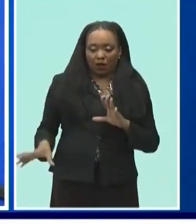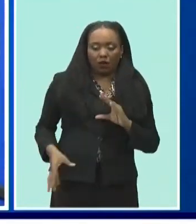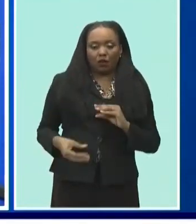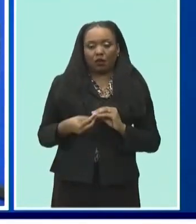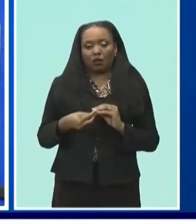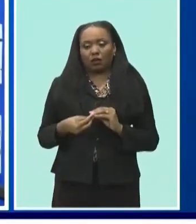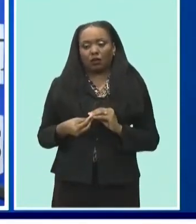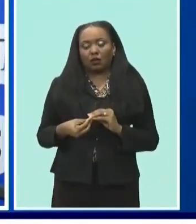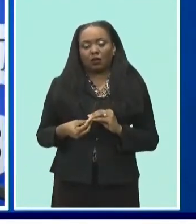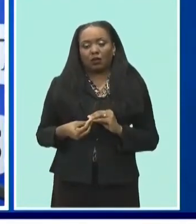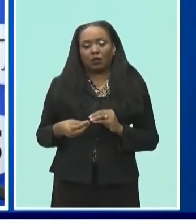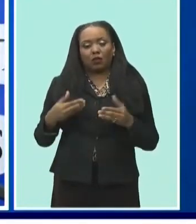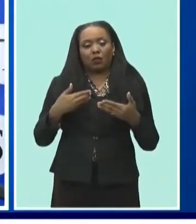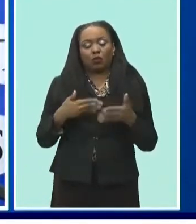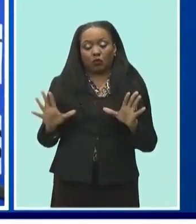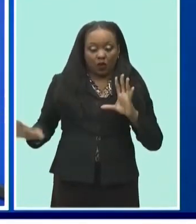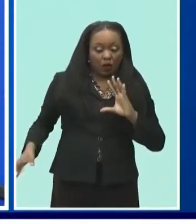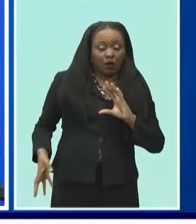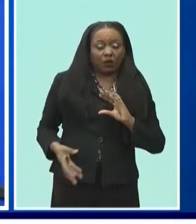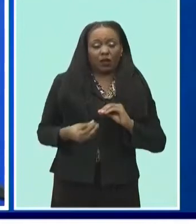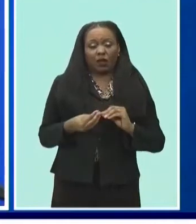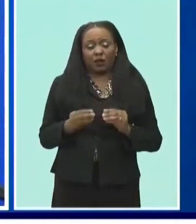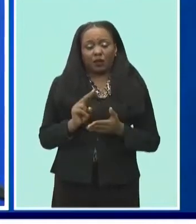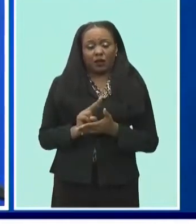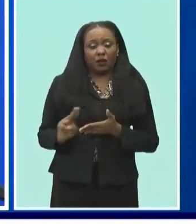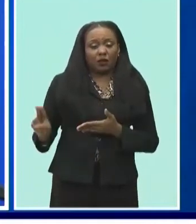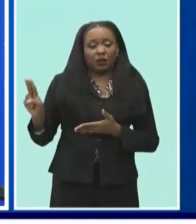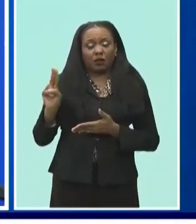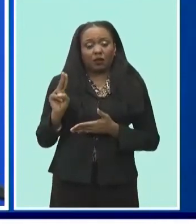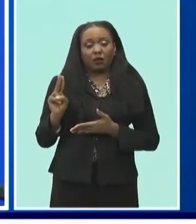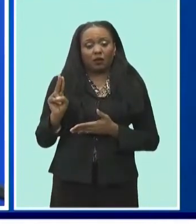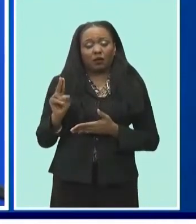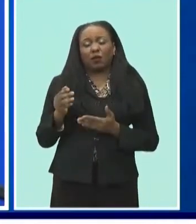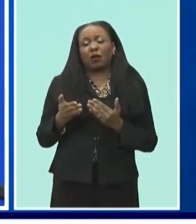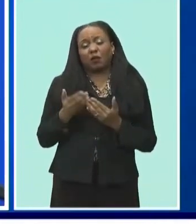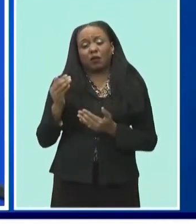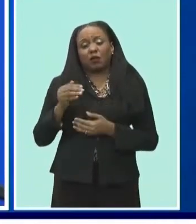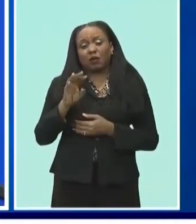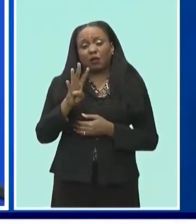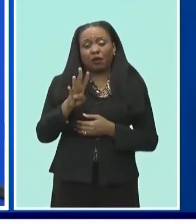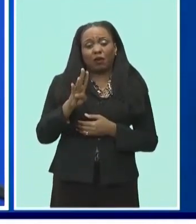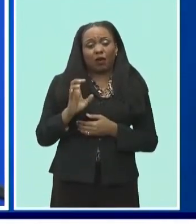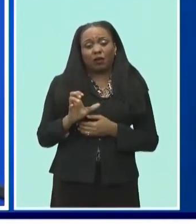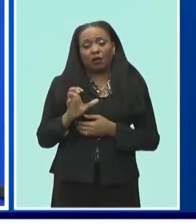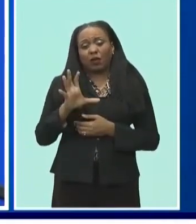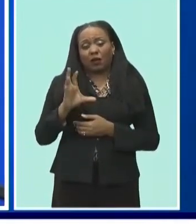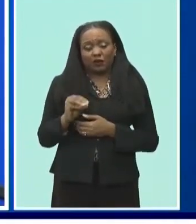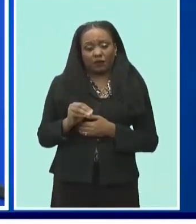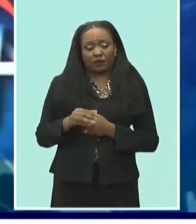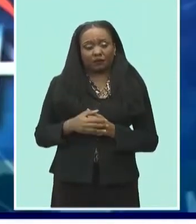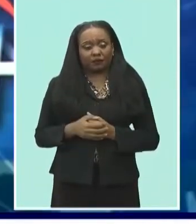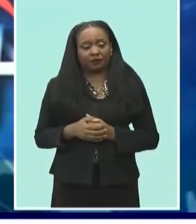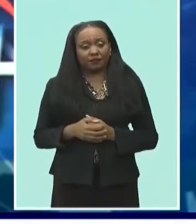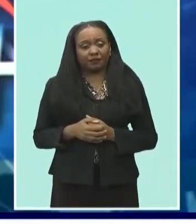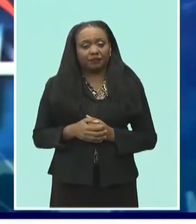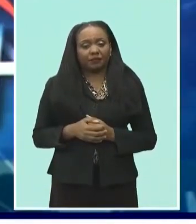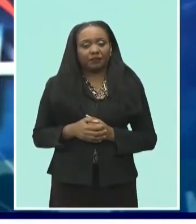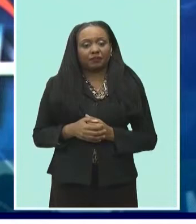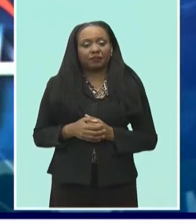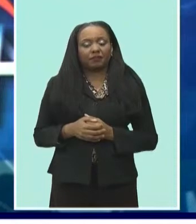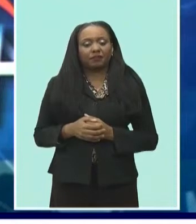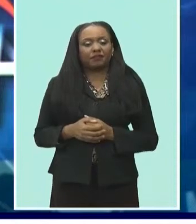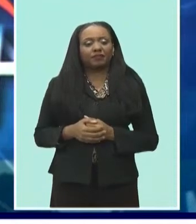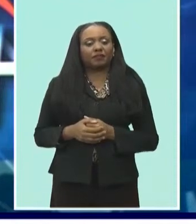of on-campus rooms for student accommodation registrar to almost 450. Well,